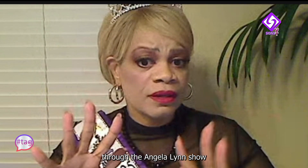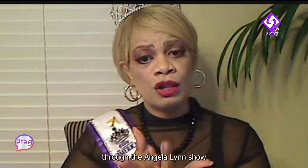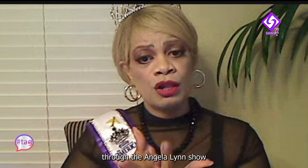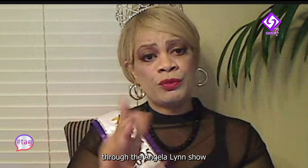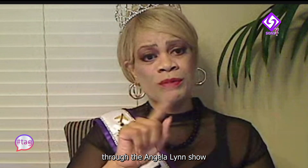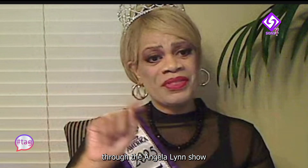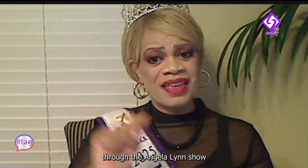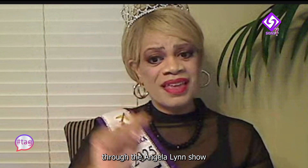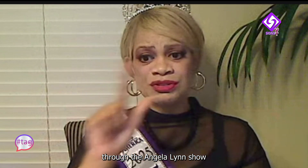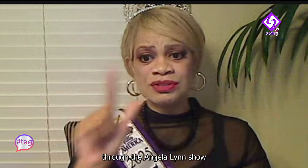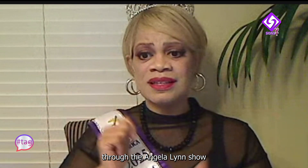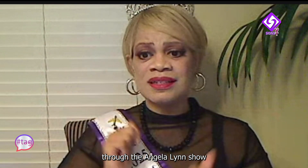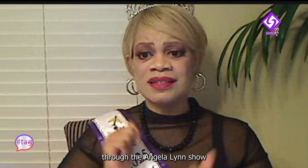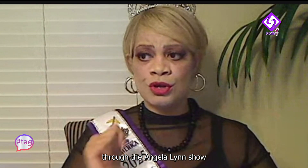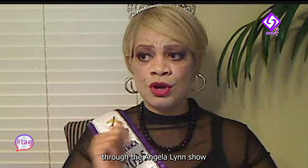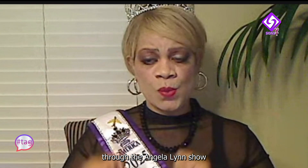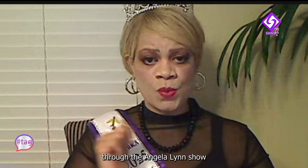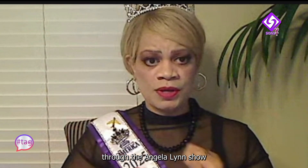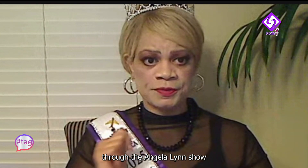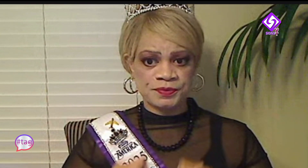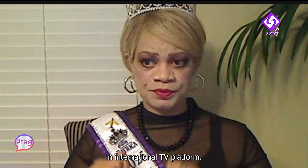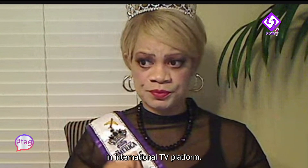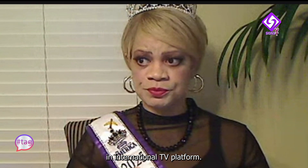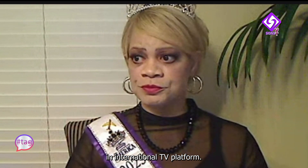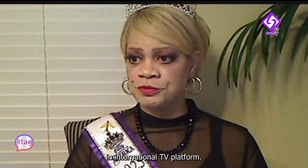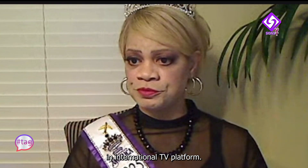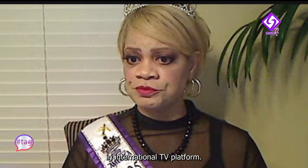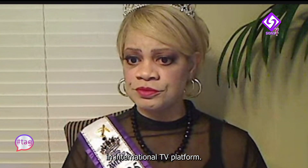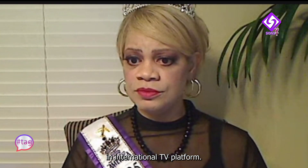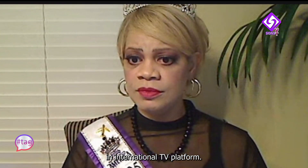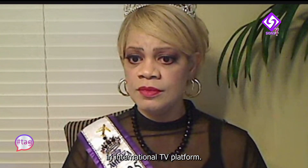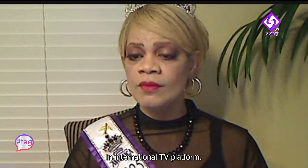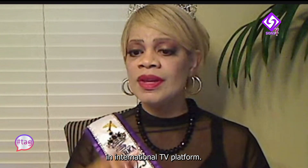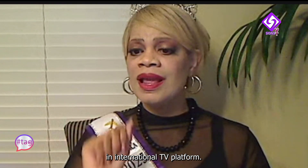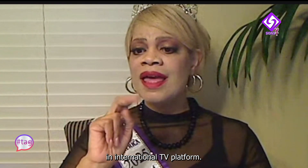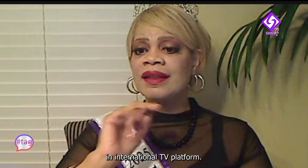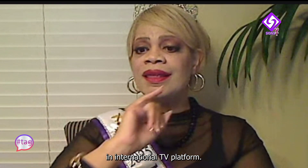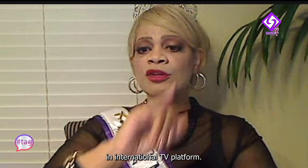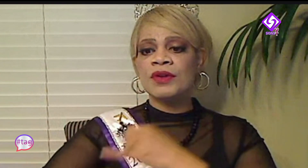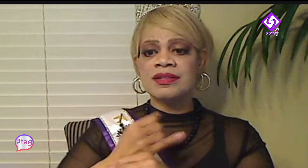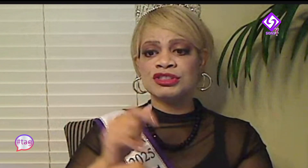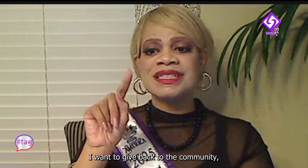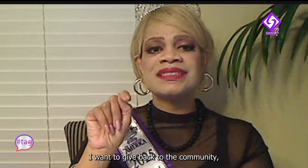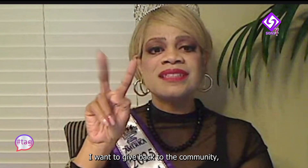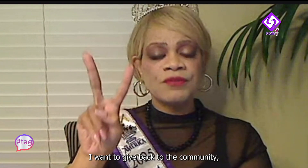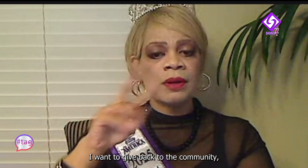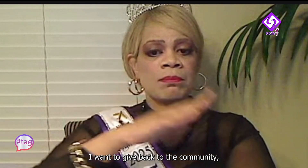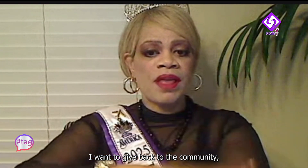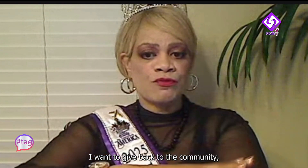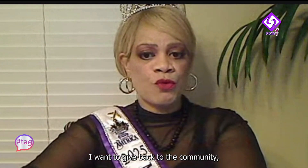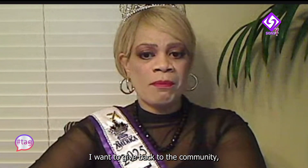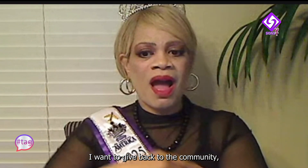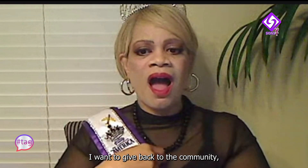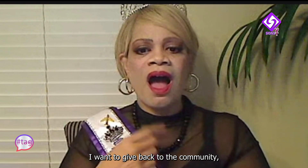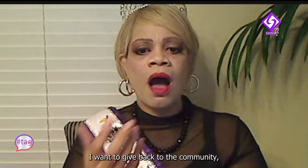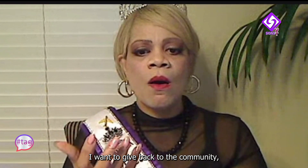Through the Angela Lynn Show, an international TV platform, I want to